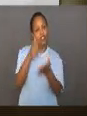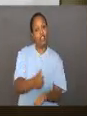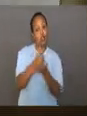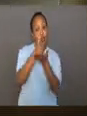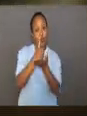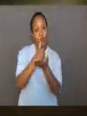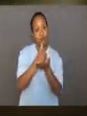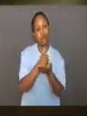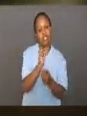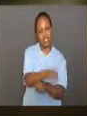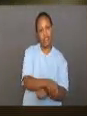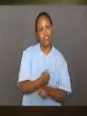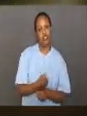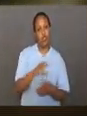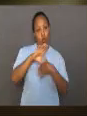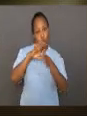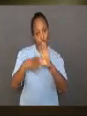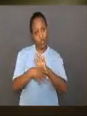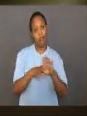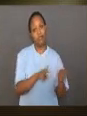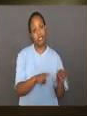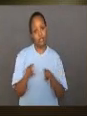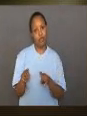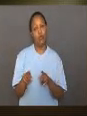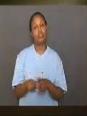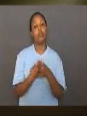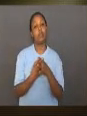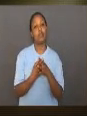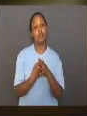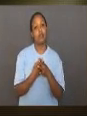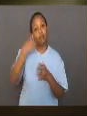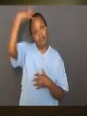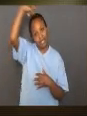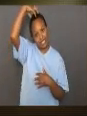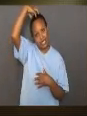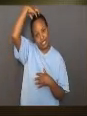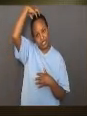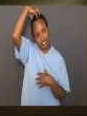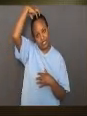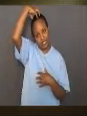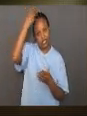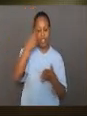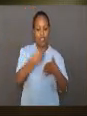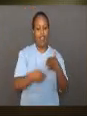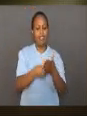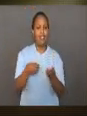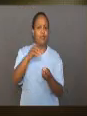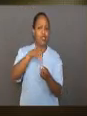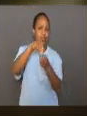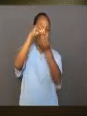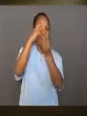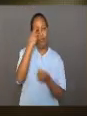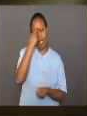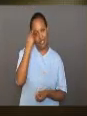forces. The Gojam peasants' struggle was provoked by the government's attempt to